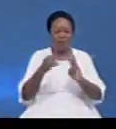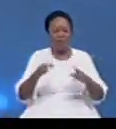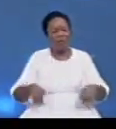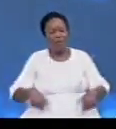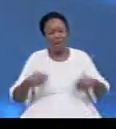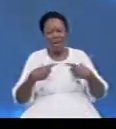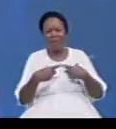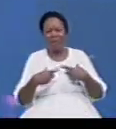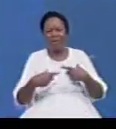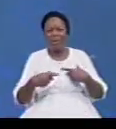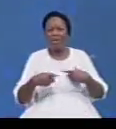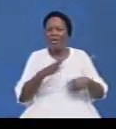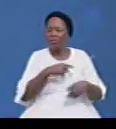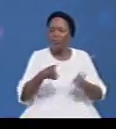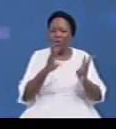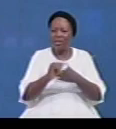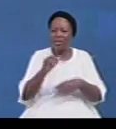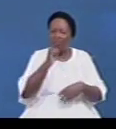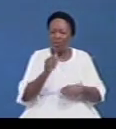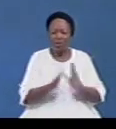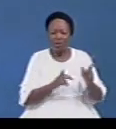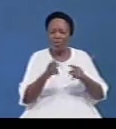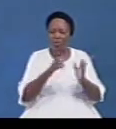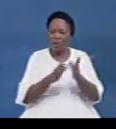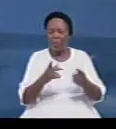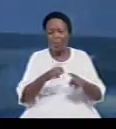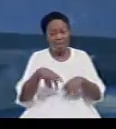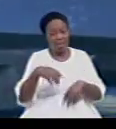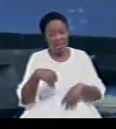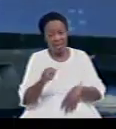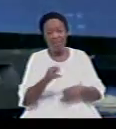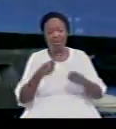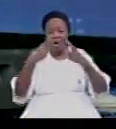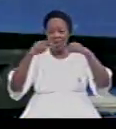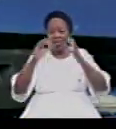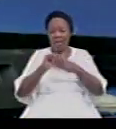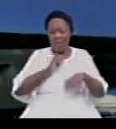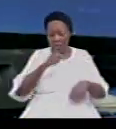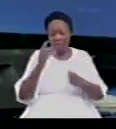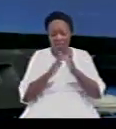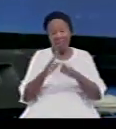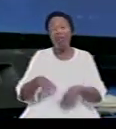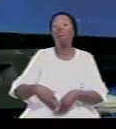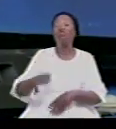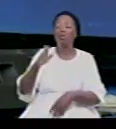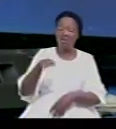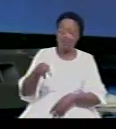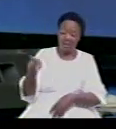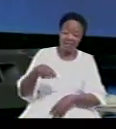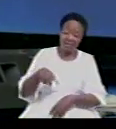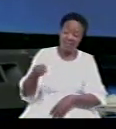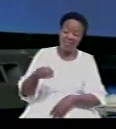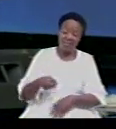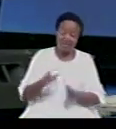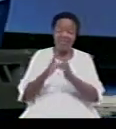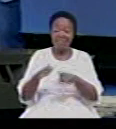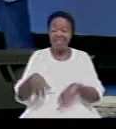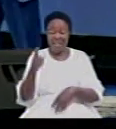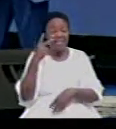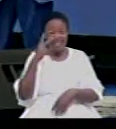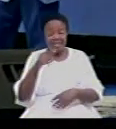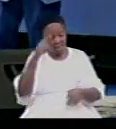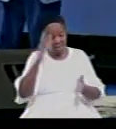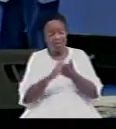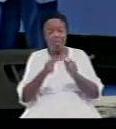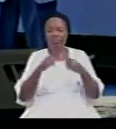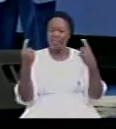unbiblical life. And you say, I'm a Christian. Mm-hmm. I hear, I see the shadow of sinfulness following after you. It